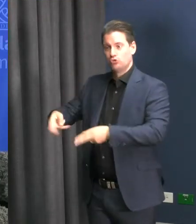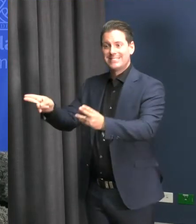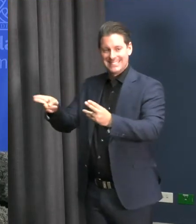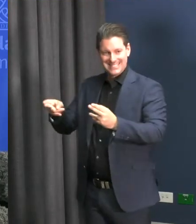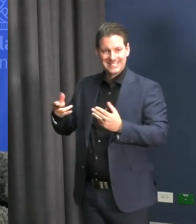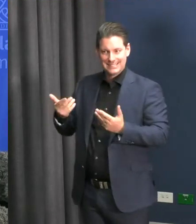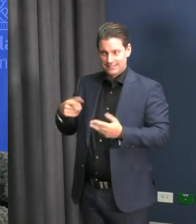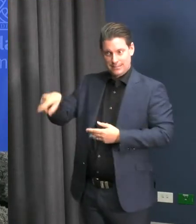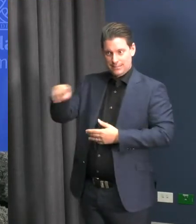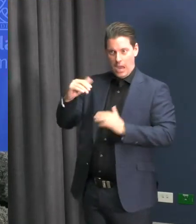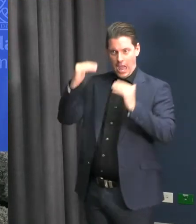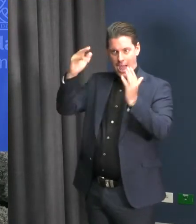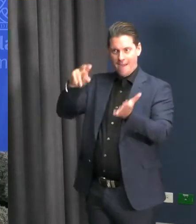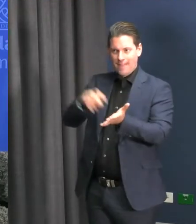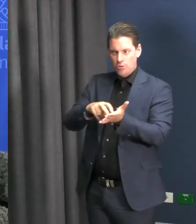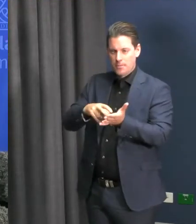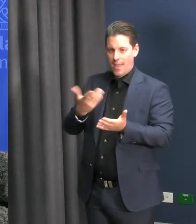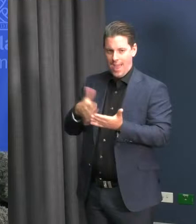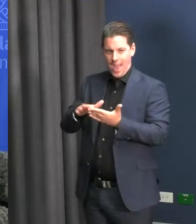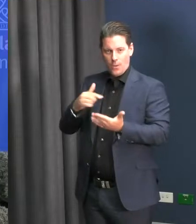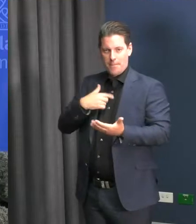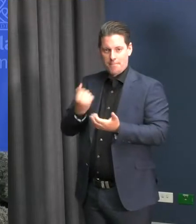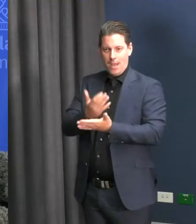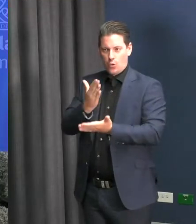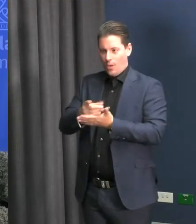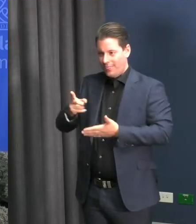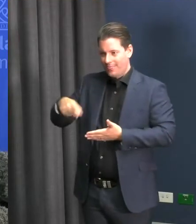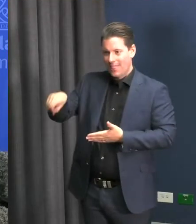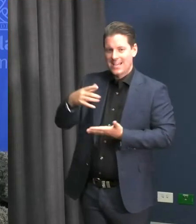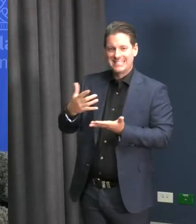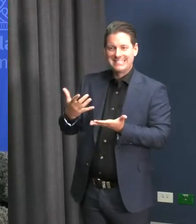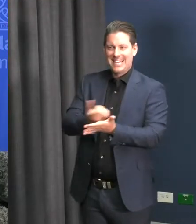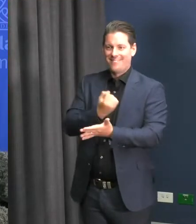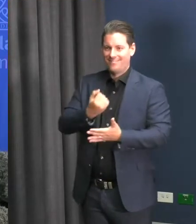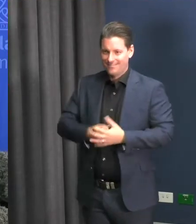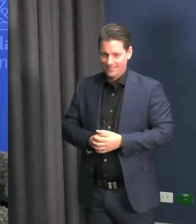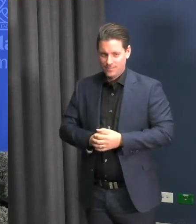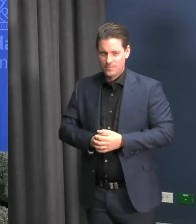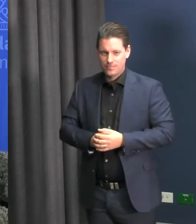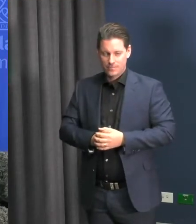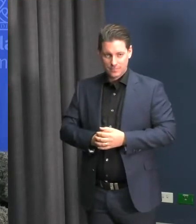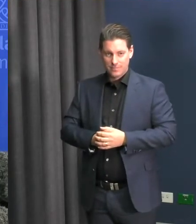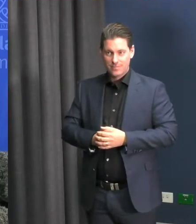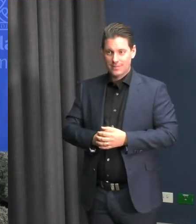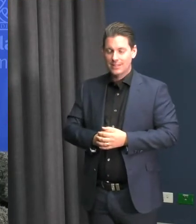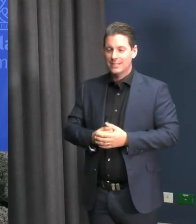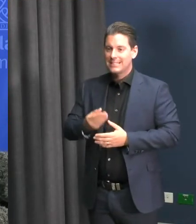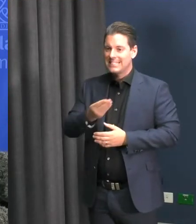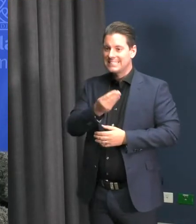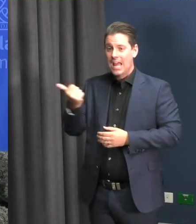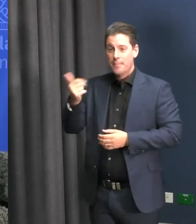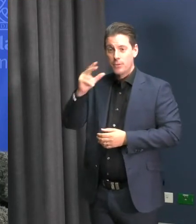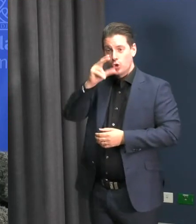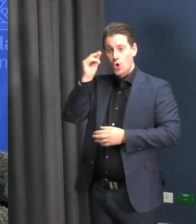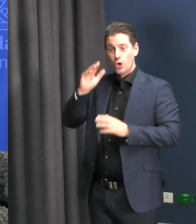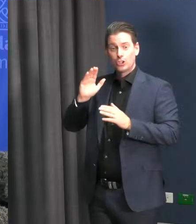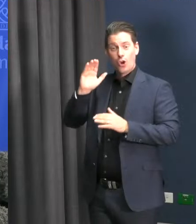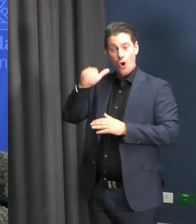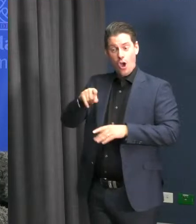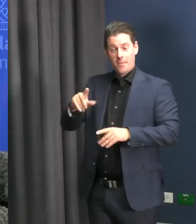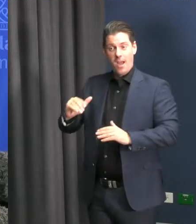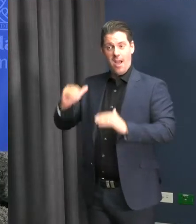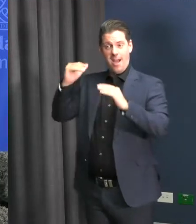people out of harm's way as quickly as we can. There are some evacuations of some of those low-lying nursing homes that are being planned